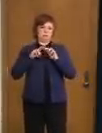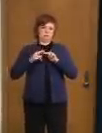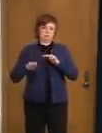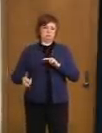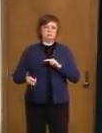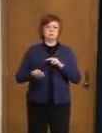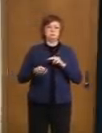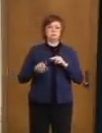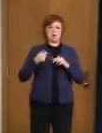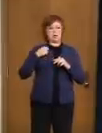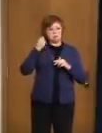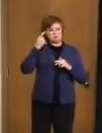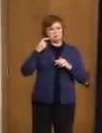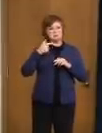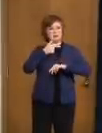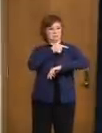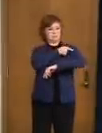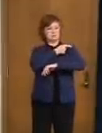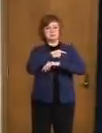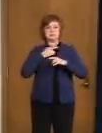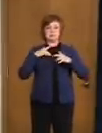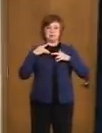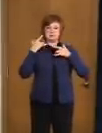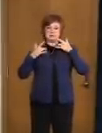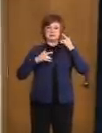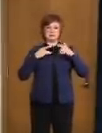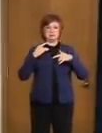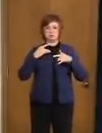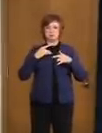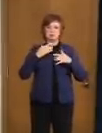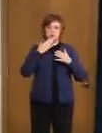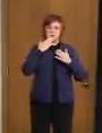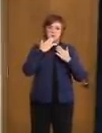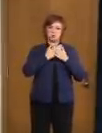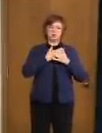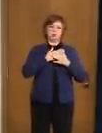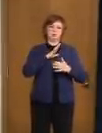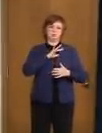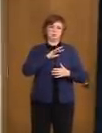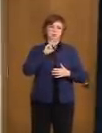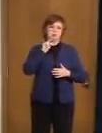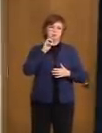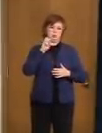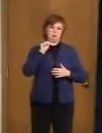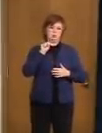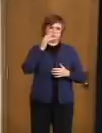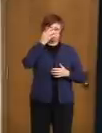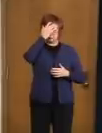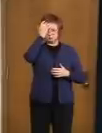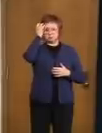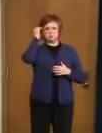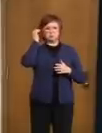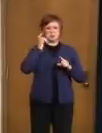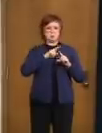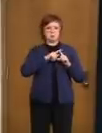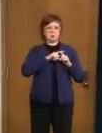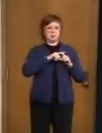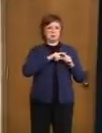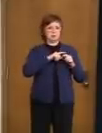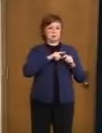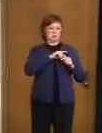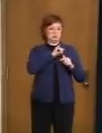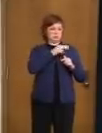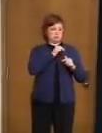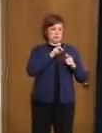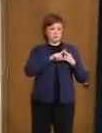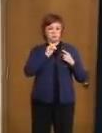vaccination won't start having an impact at the population level till the second quarter, later part of the second quarter, and we really have to comply with public